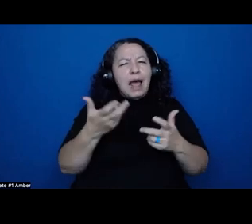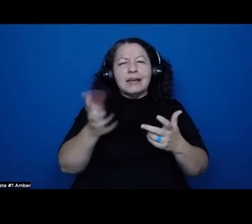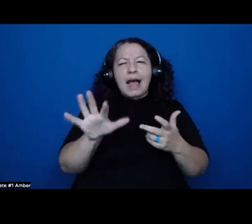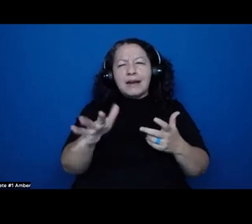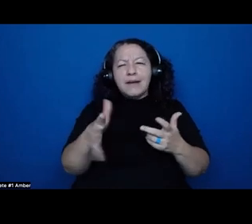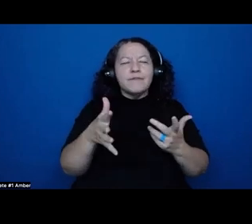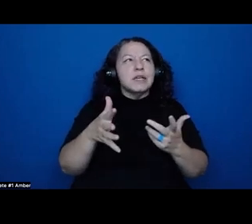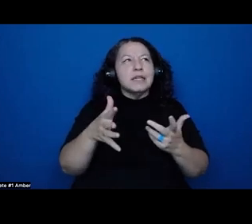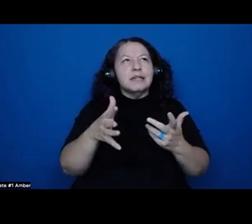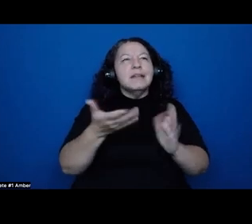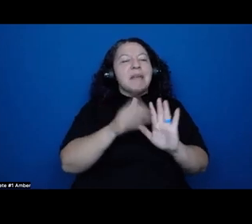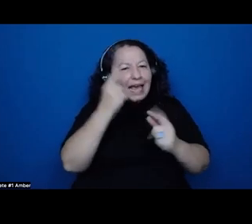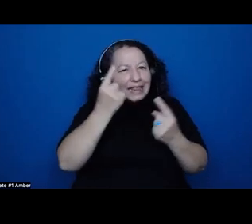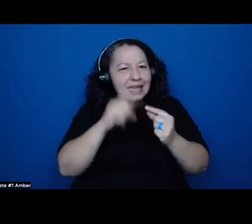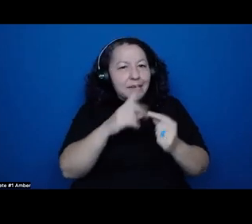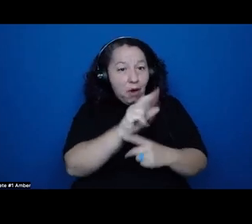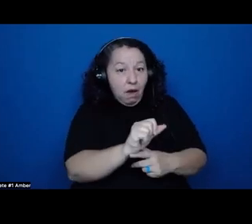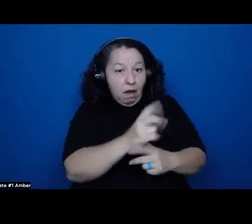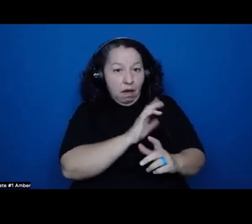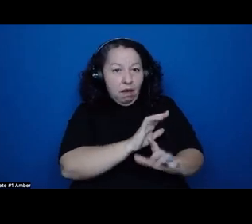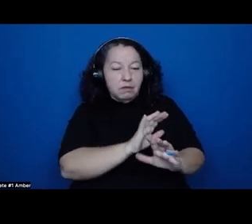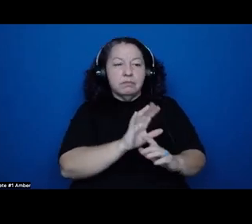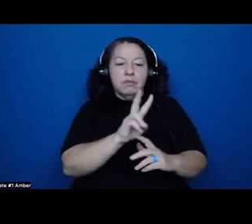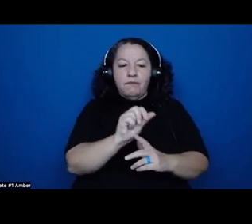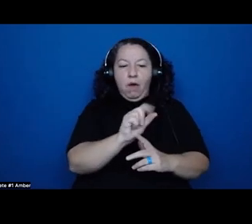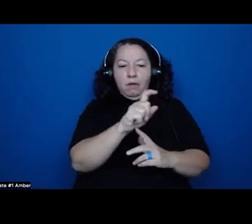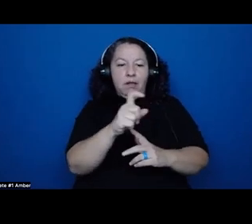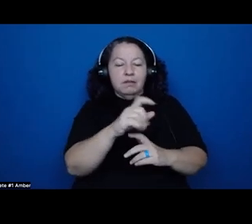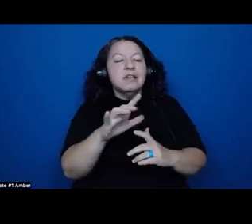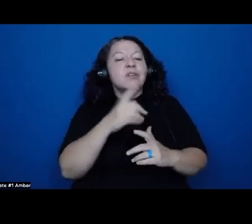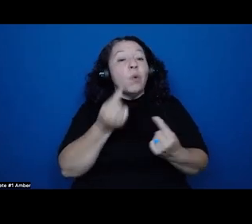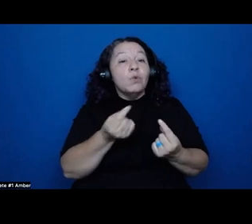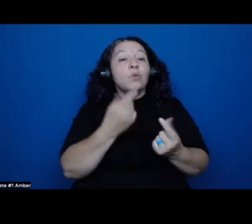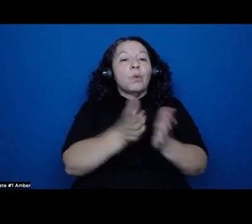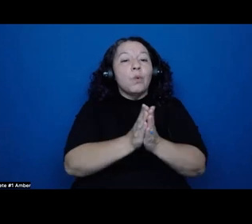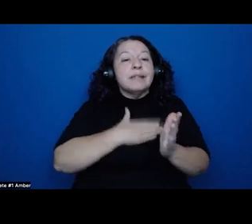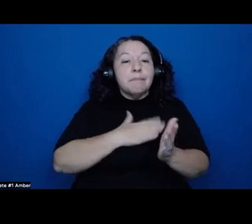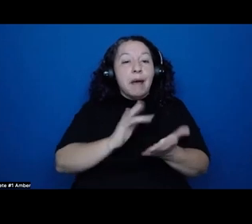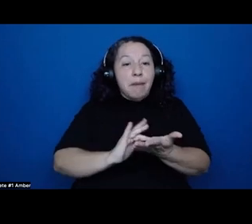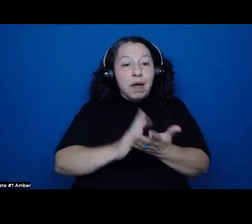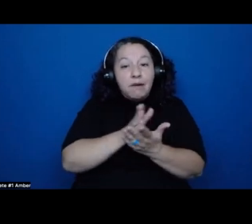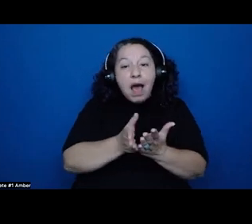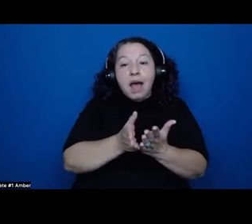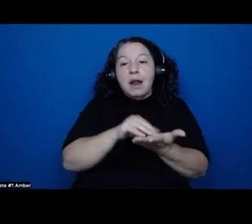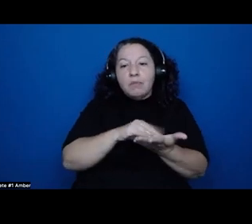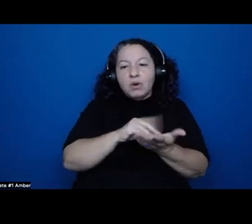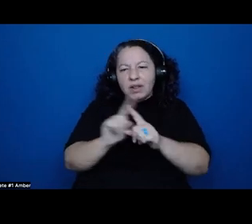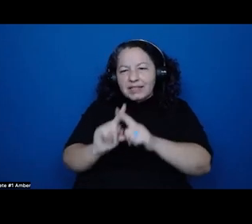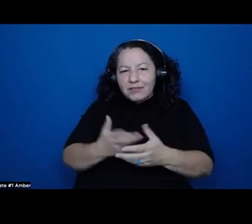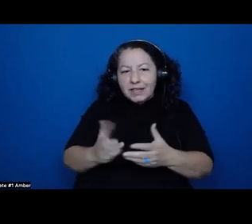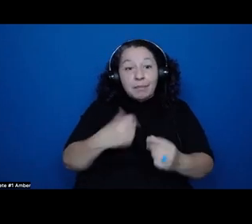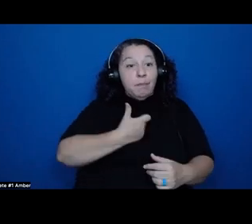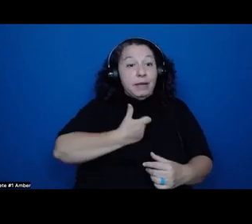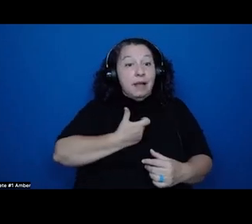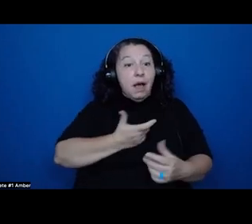again, thinking about the VAR, right? So I've requested my medical file. I'm like learning all of these different things about myself. So I guess